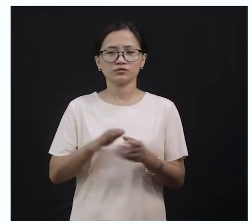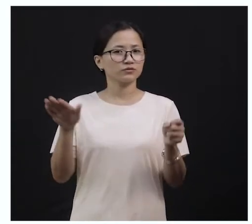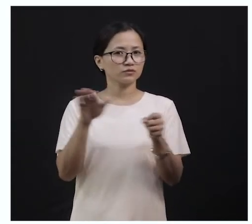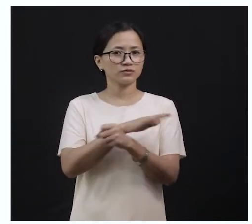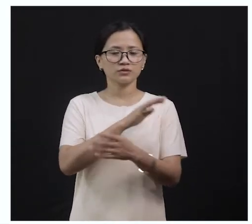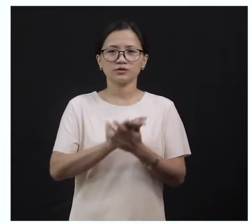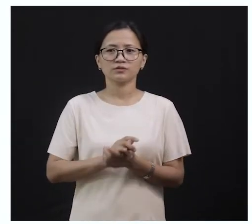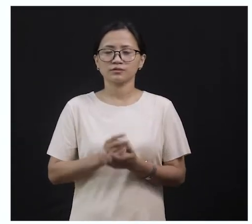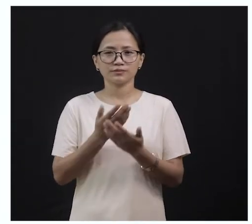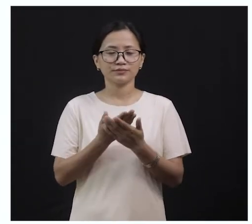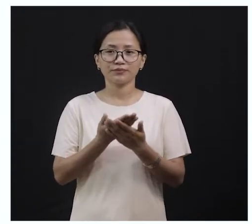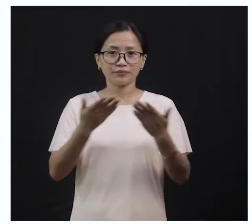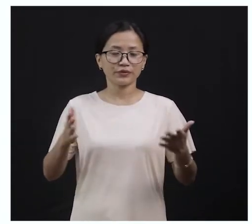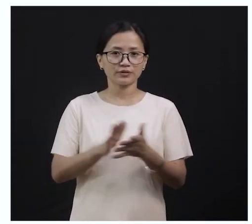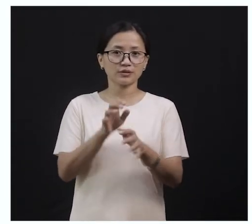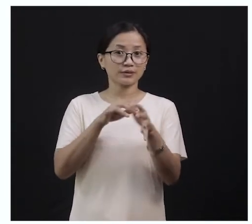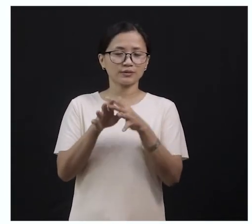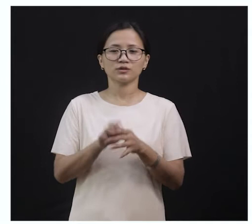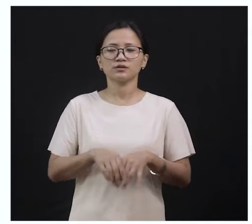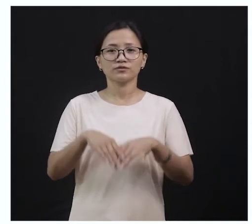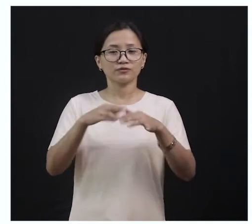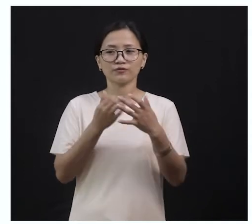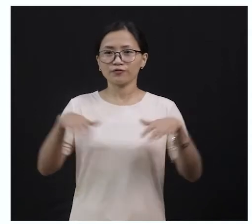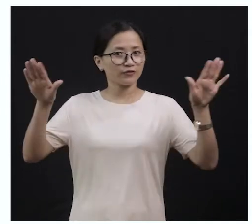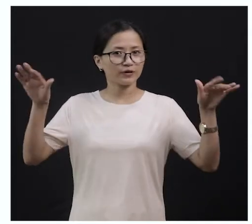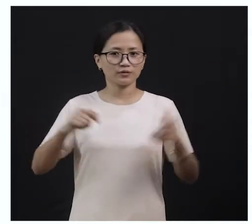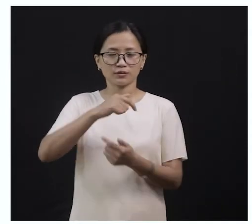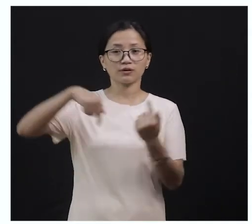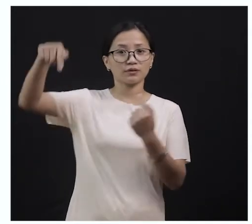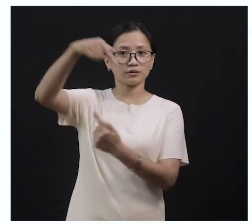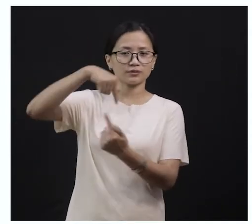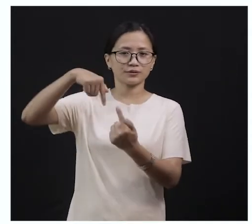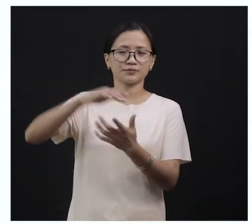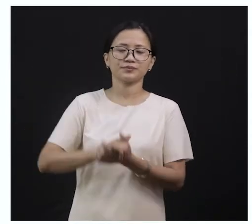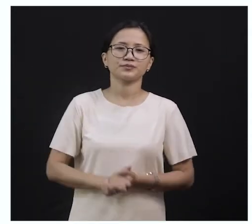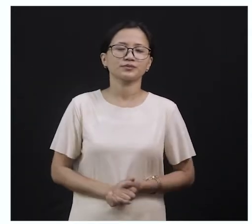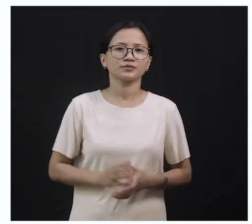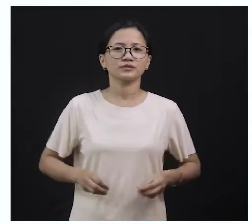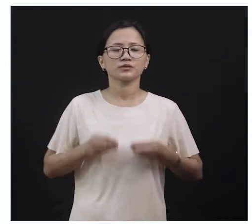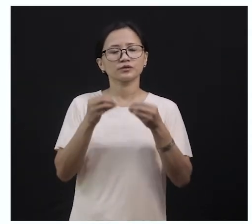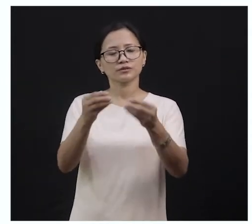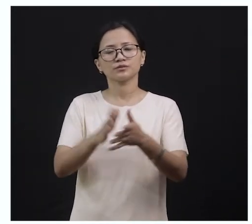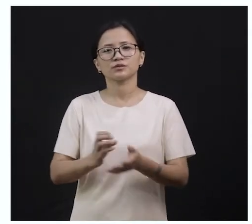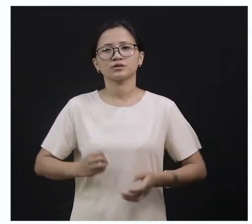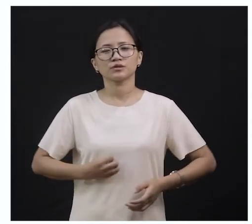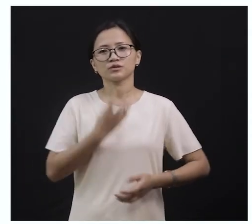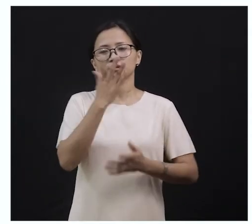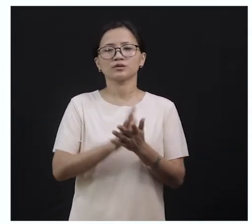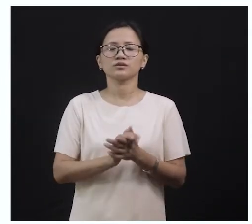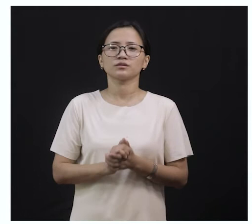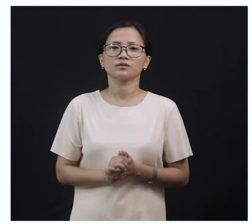around, right? So the poet is saying that for giving him that experience, for giving him the joy of